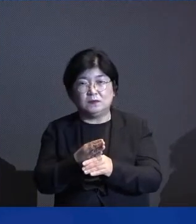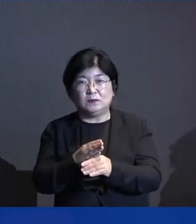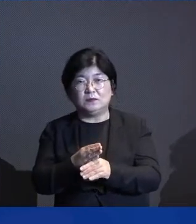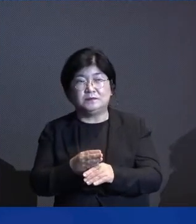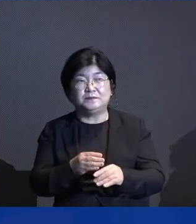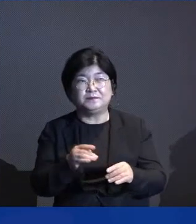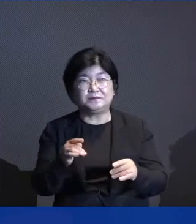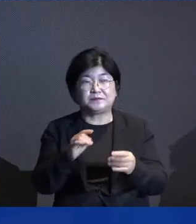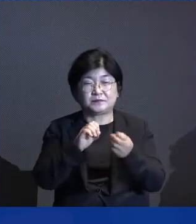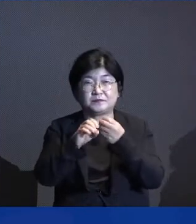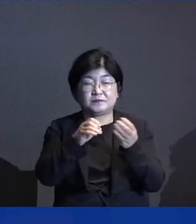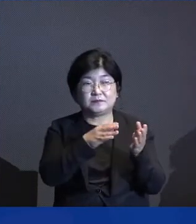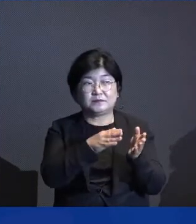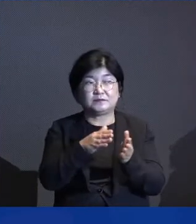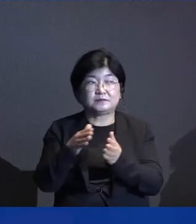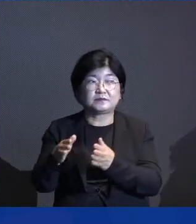really